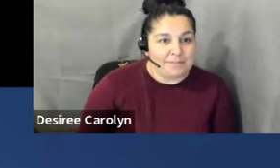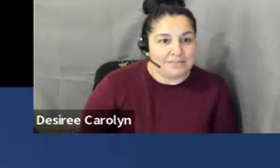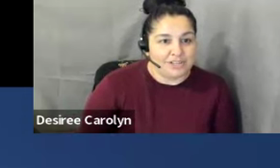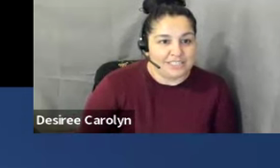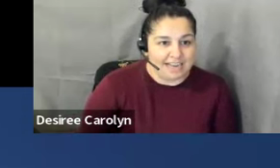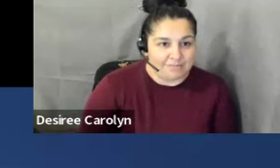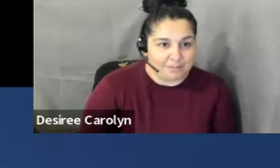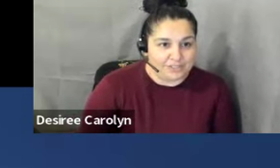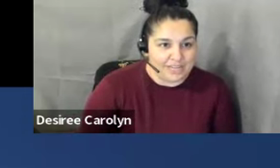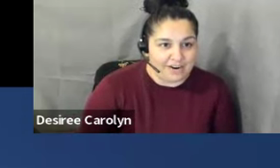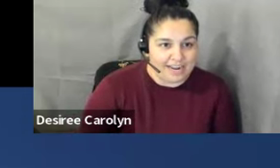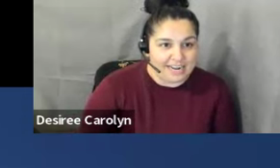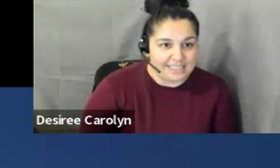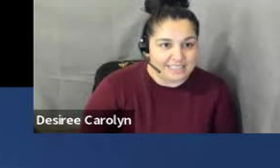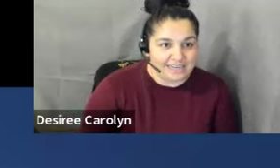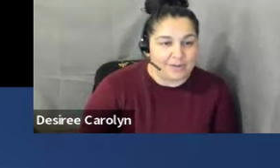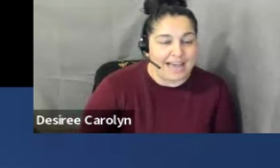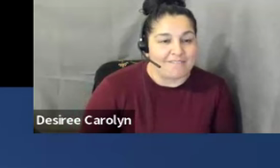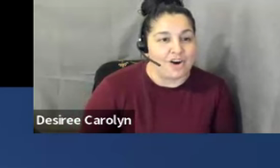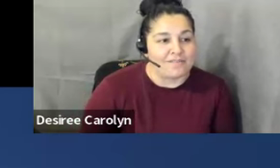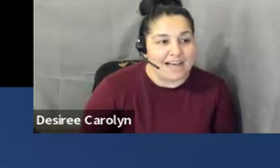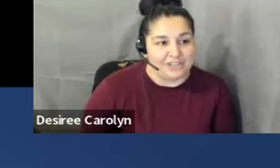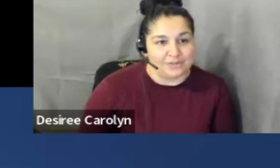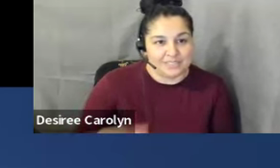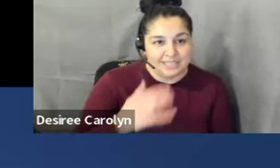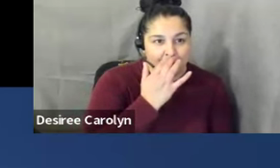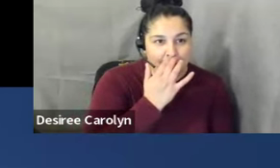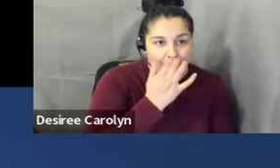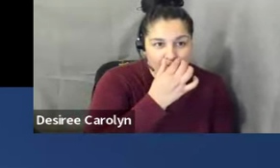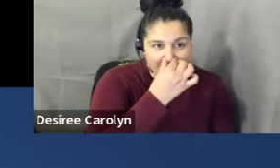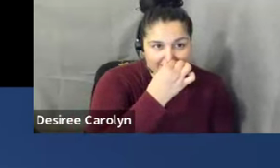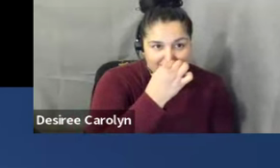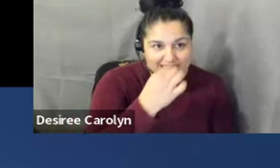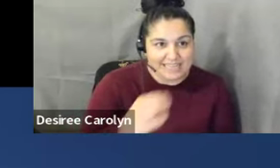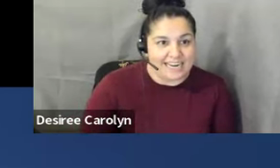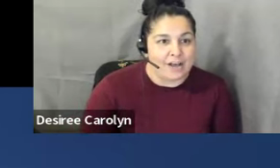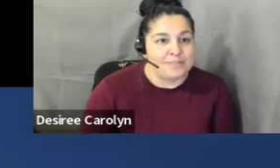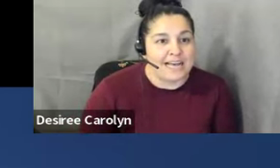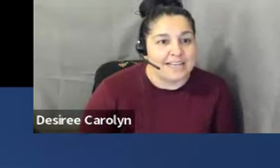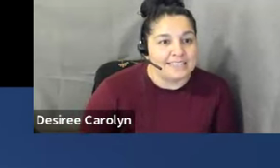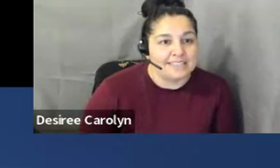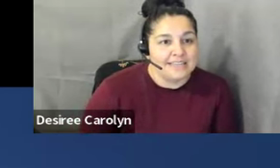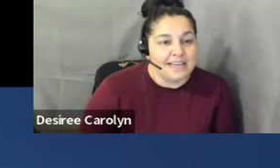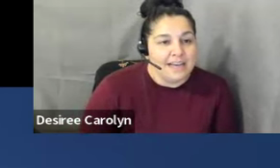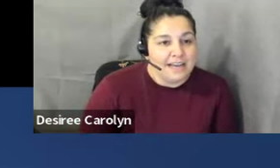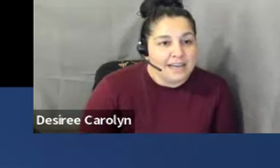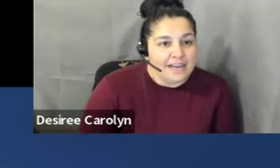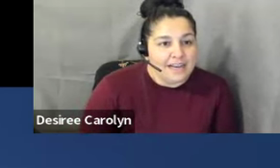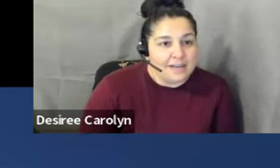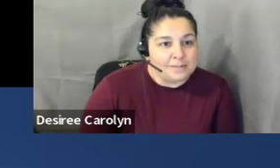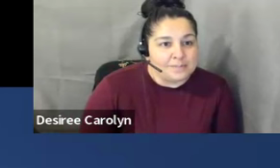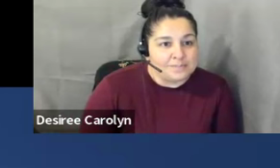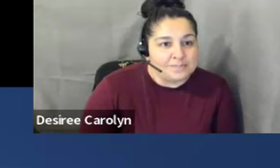The names of our staff members are there, and next to there we have our values, our core values, and that helps us